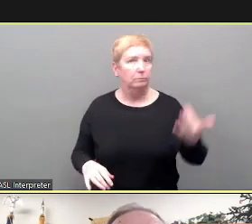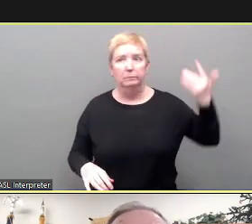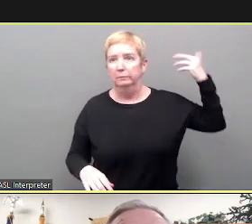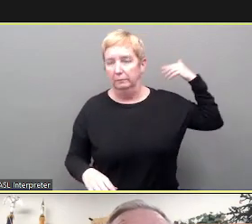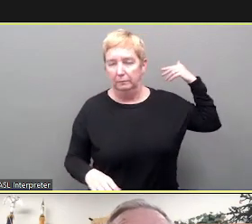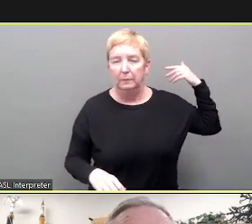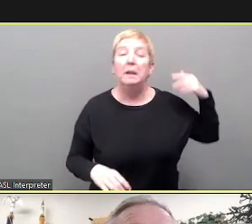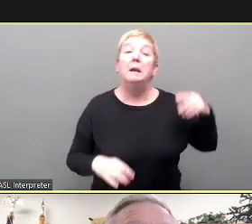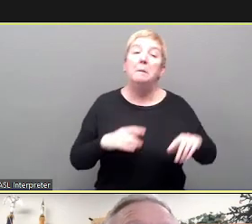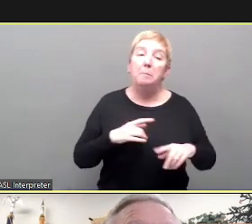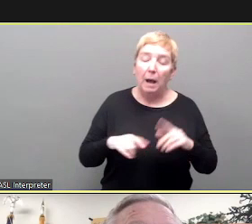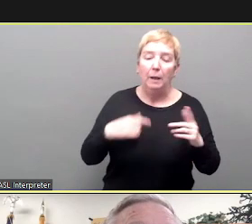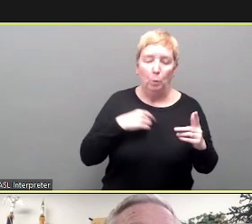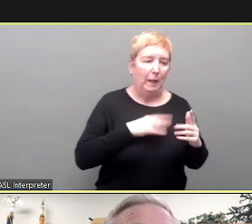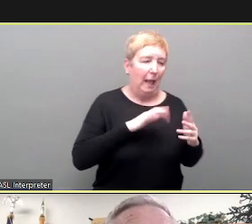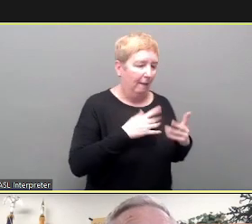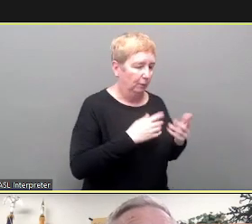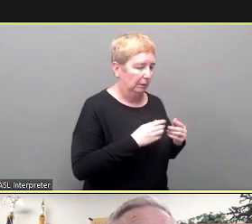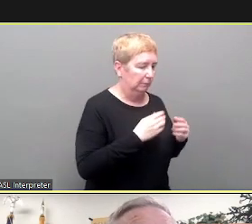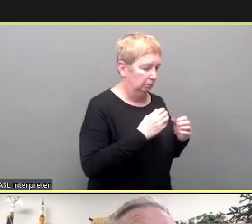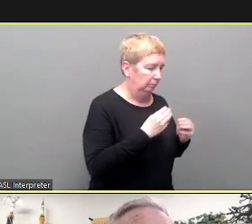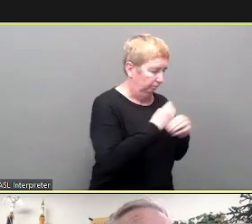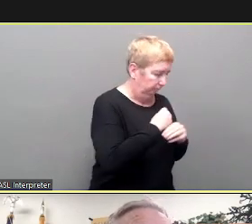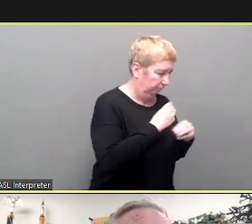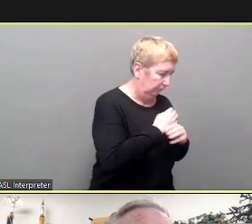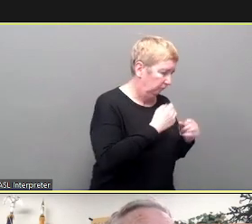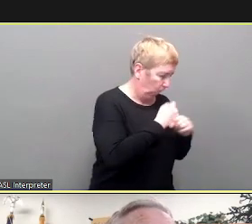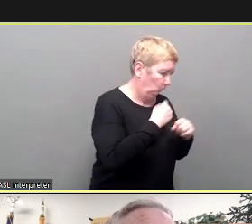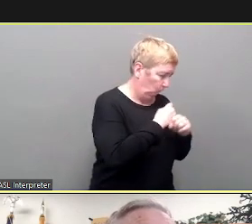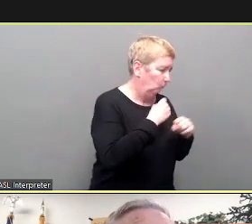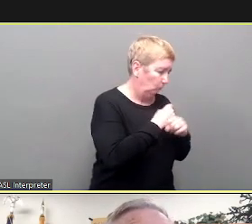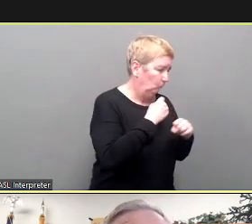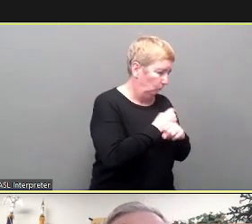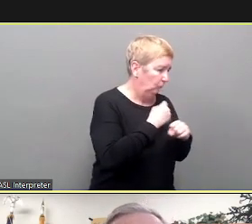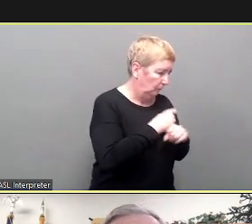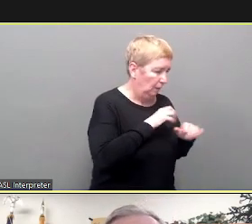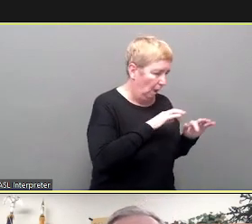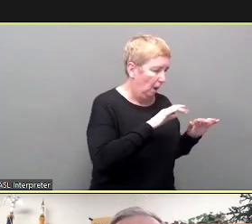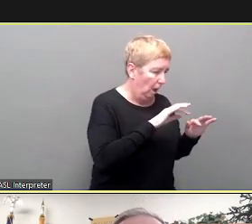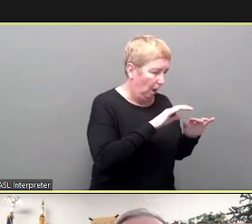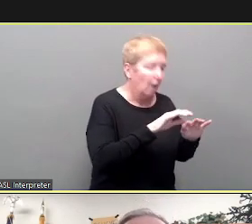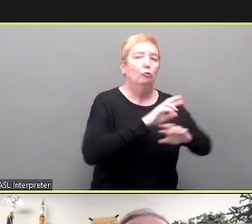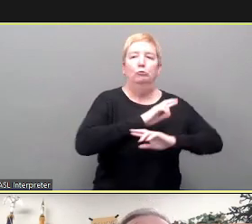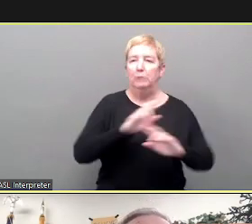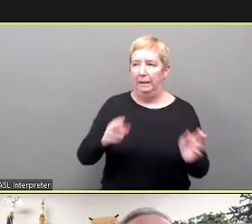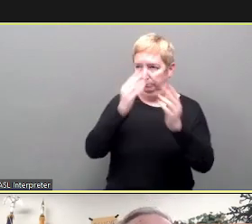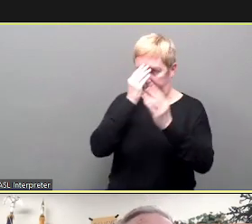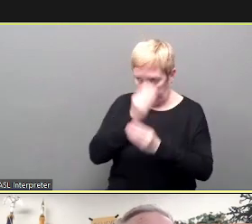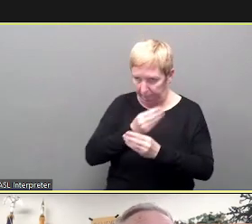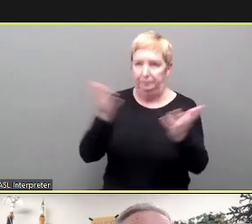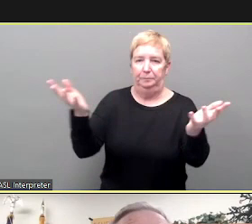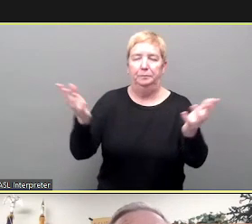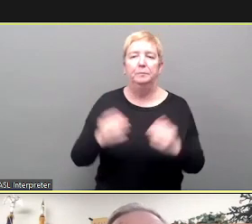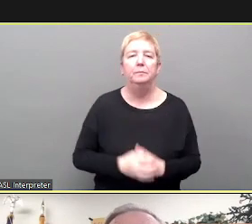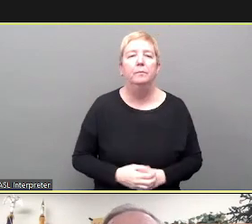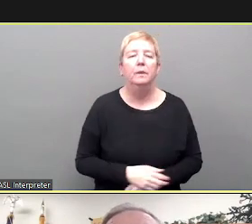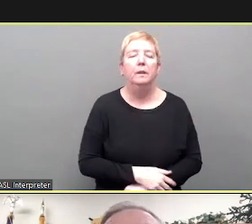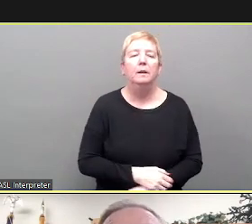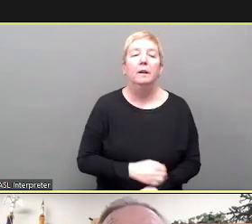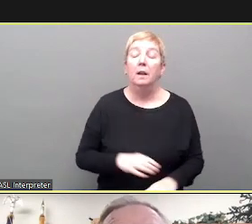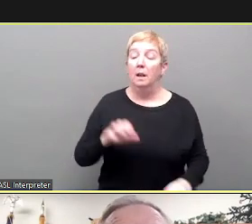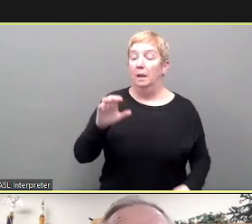of processing and verification that goes into this data. It's from one of our data systems. The link is at the bottom. But COVID